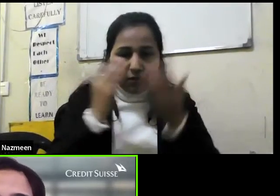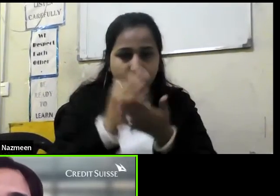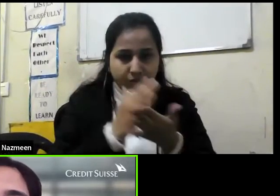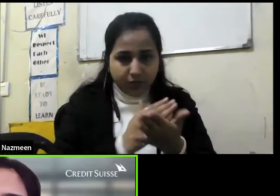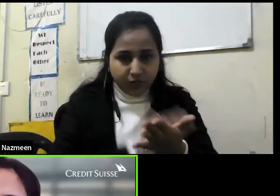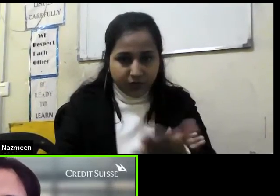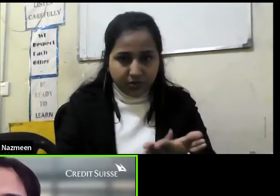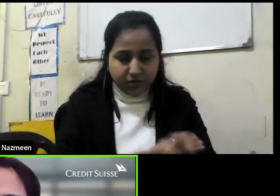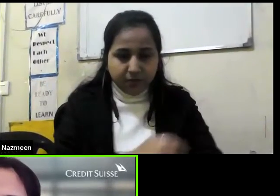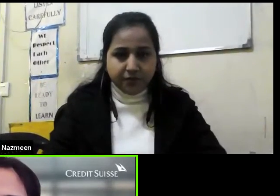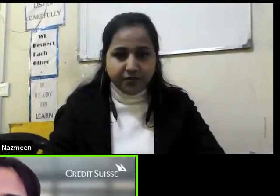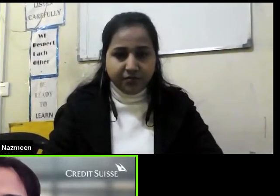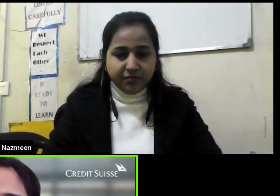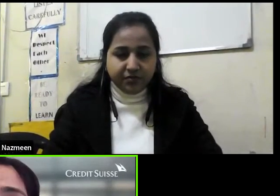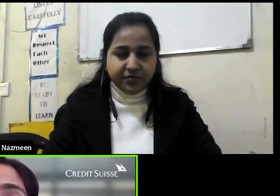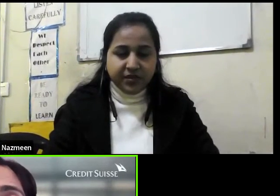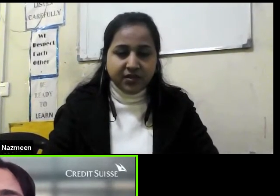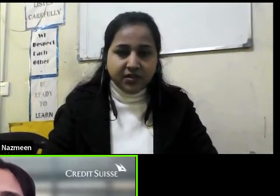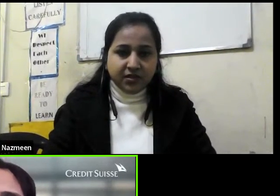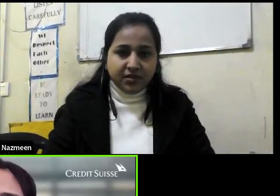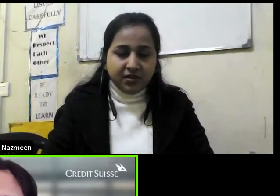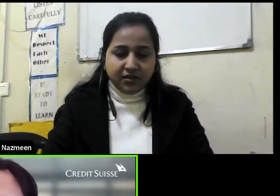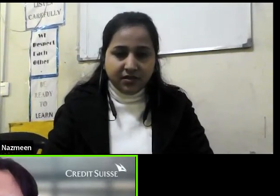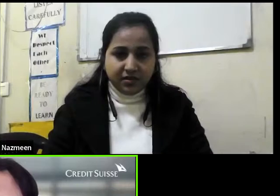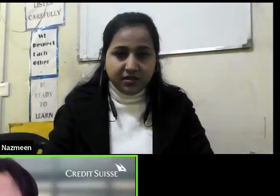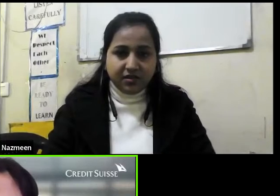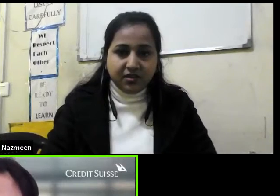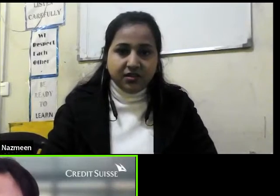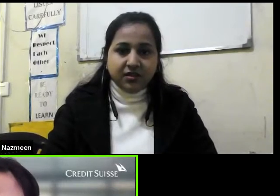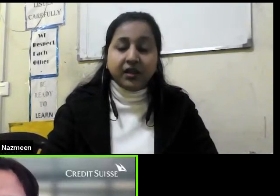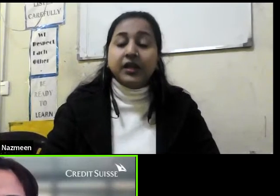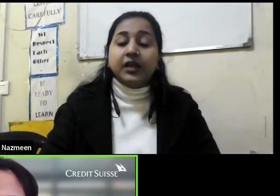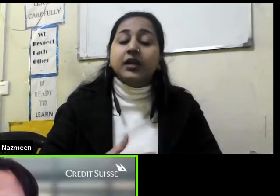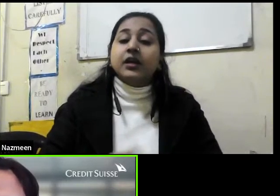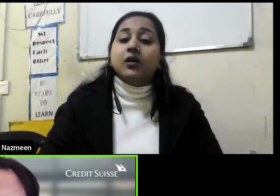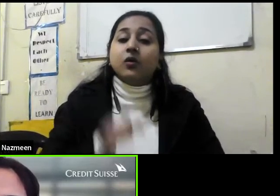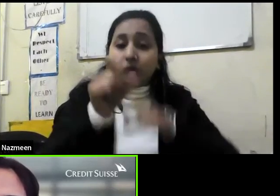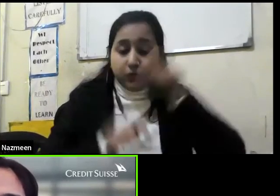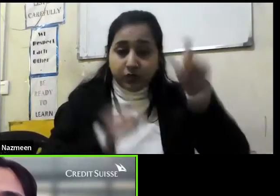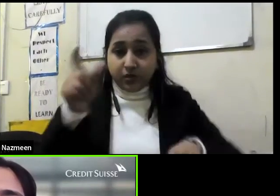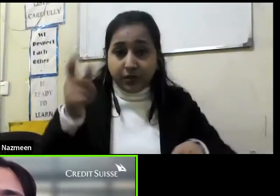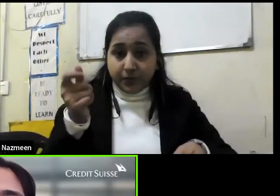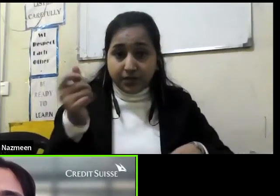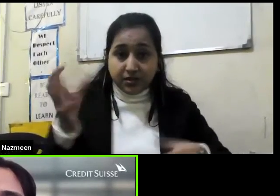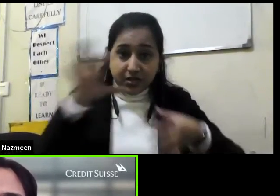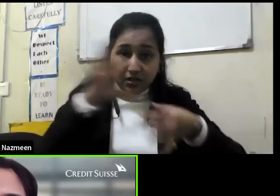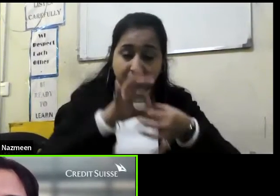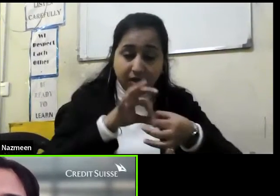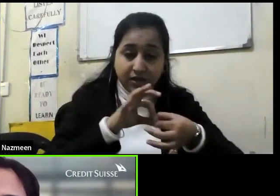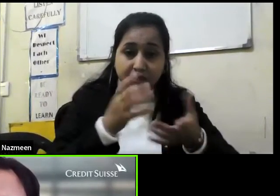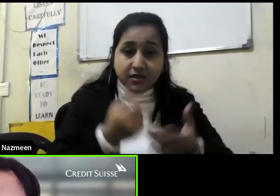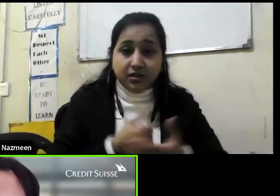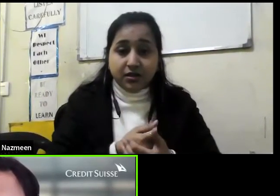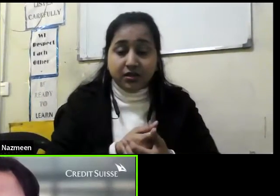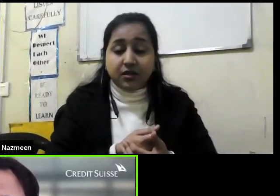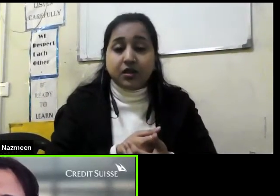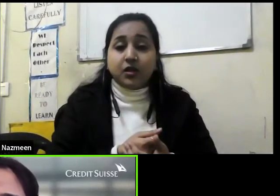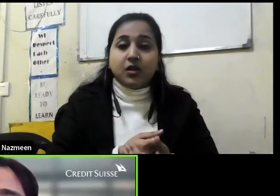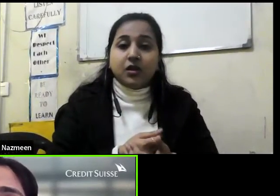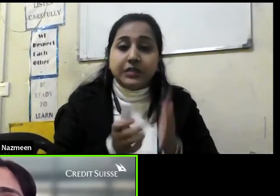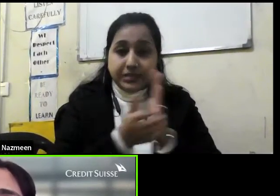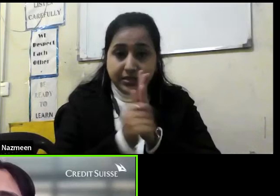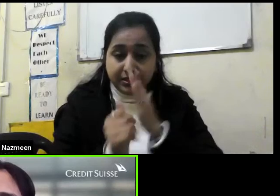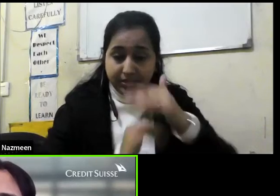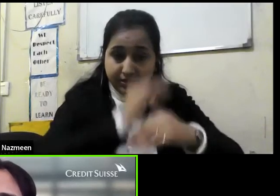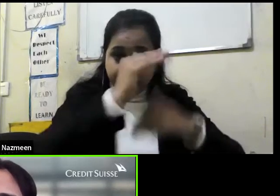and possibly even supporting them to build individual financial entrepreneurial skills, vocational skills